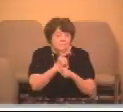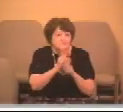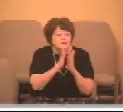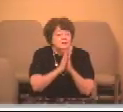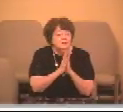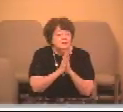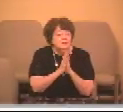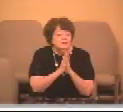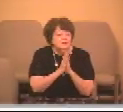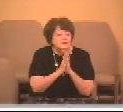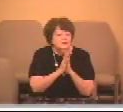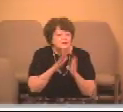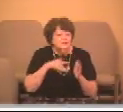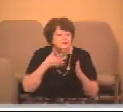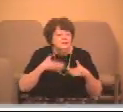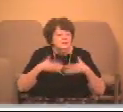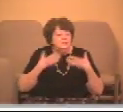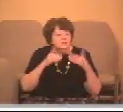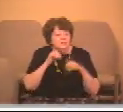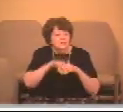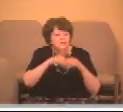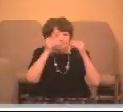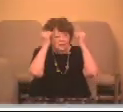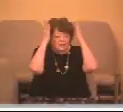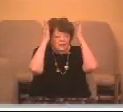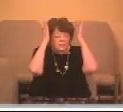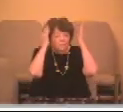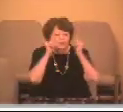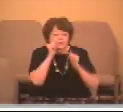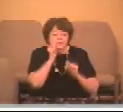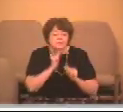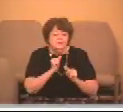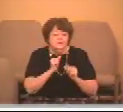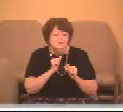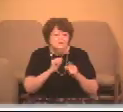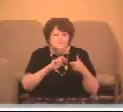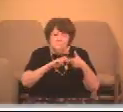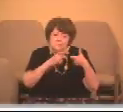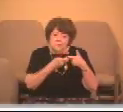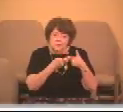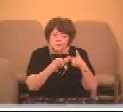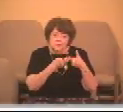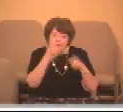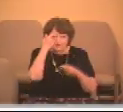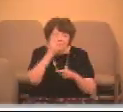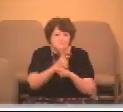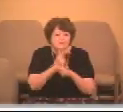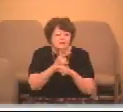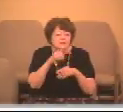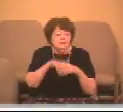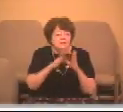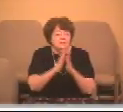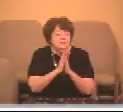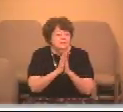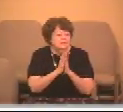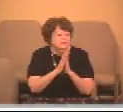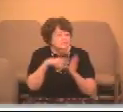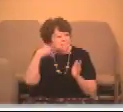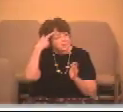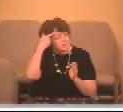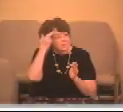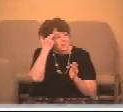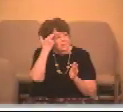prayer. Read it again. Joyful in hope, patient in affliction, and faithful in prayer. See, Paul